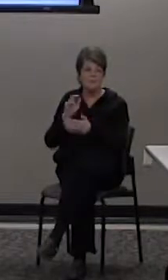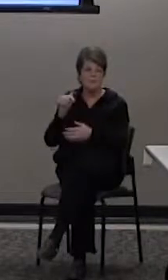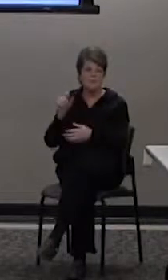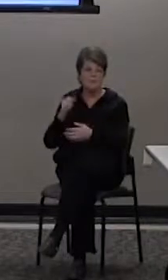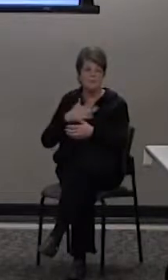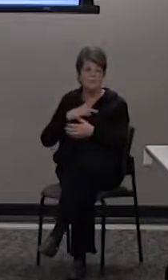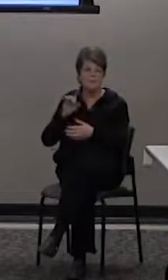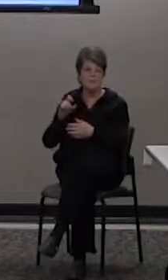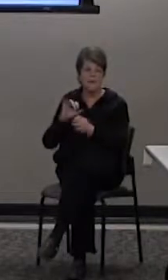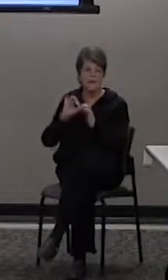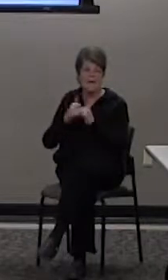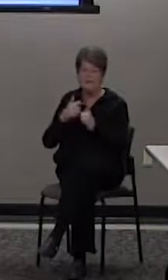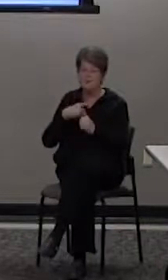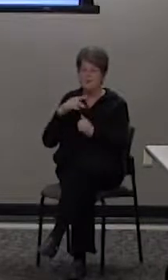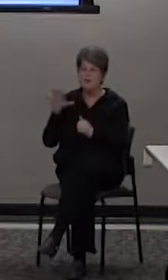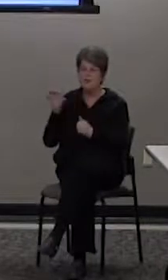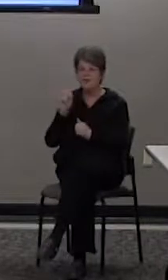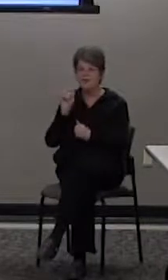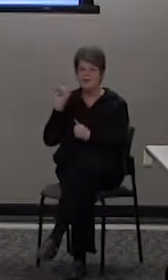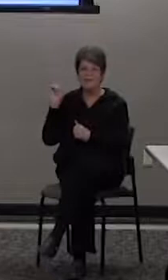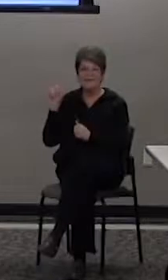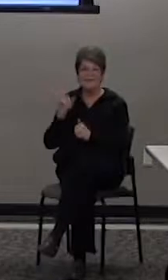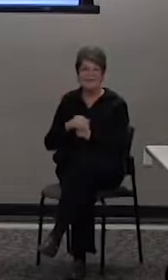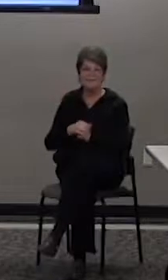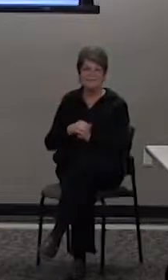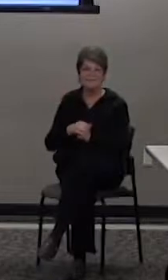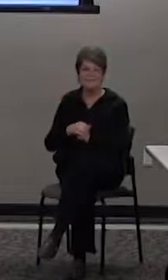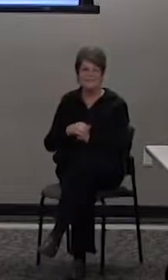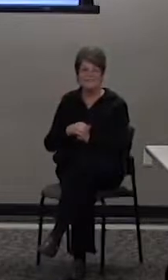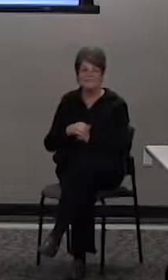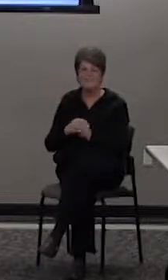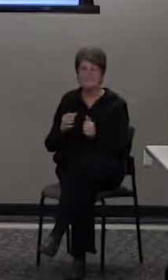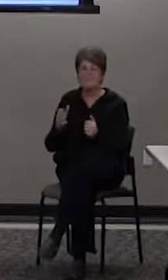question. Okay. How do I take that? Well,